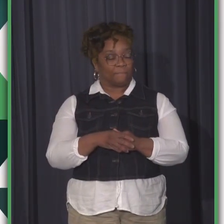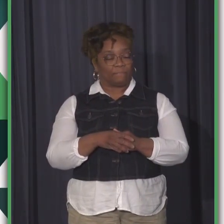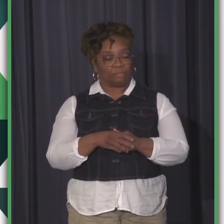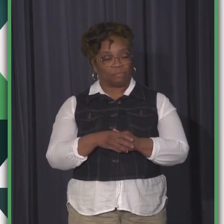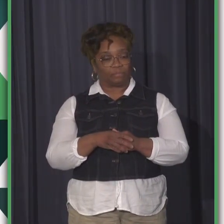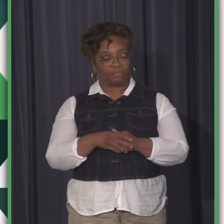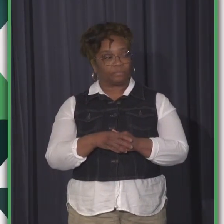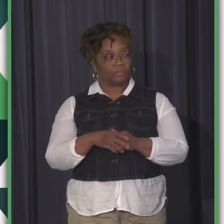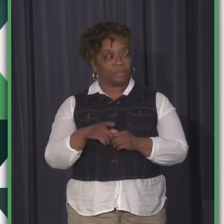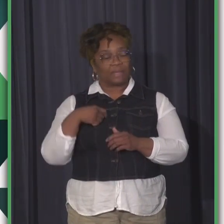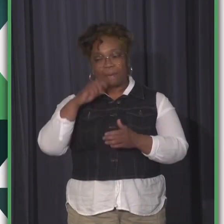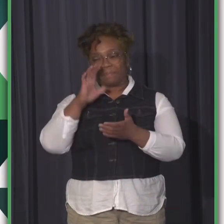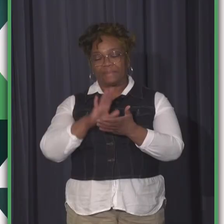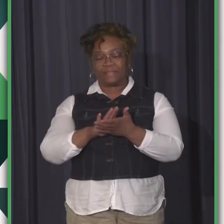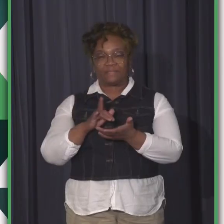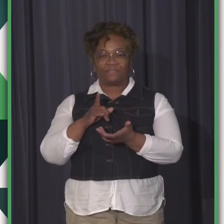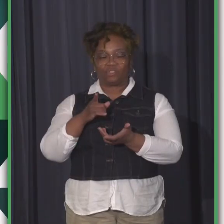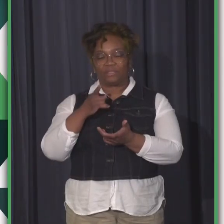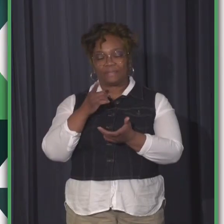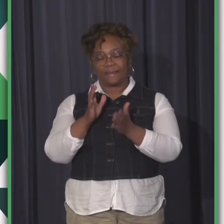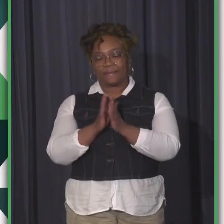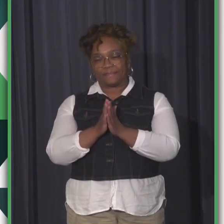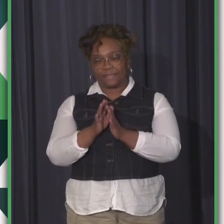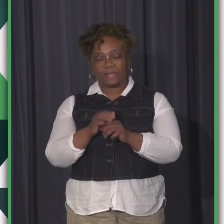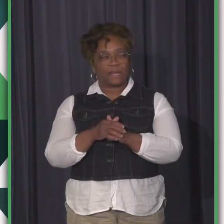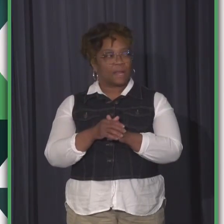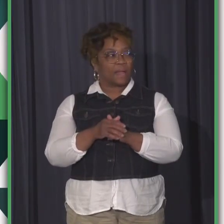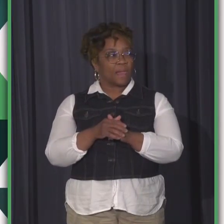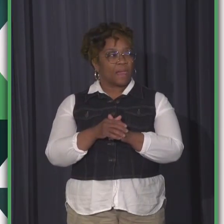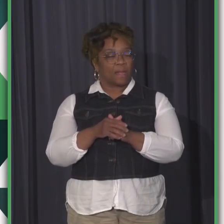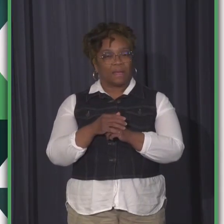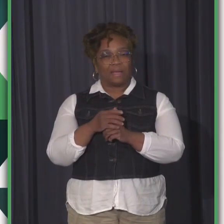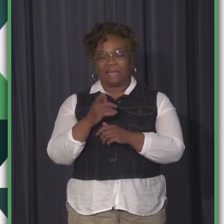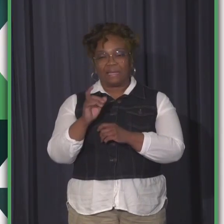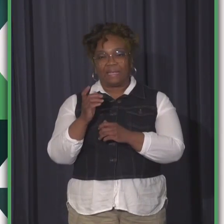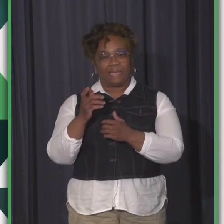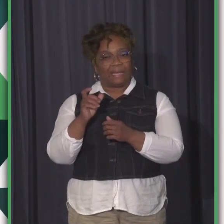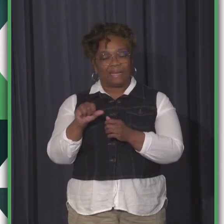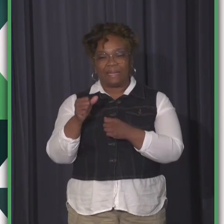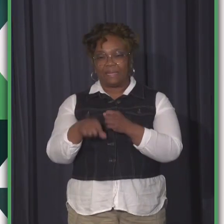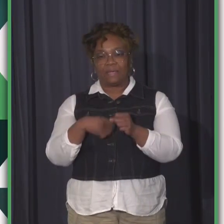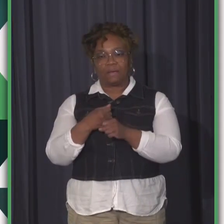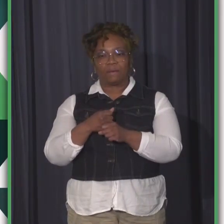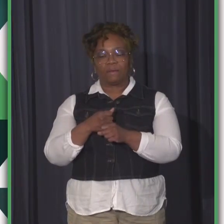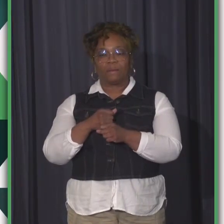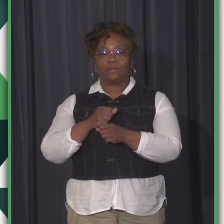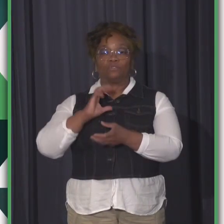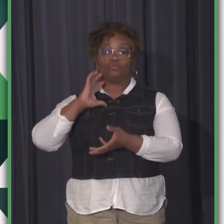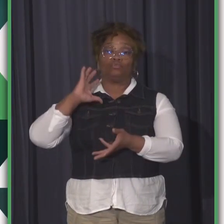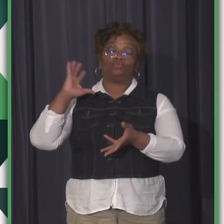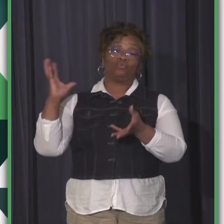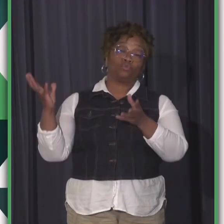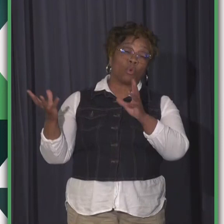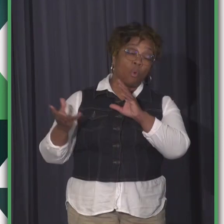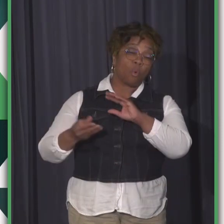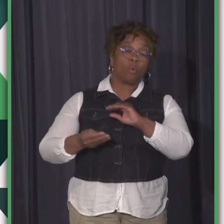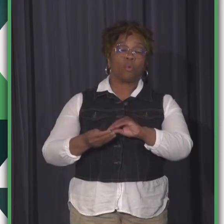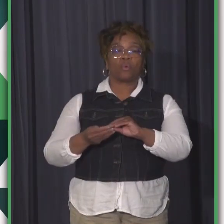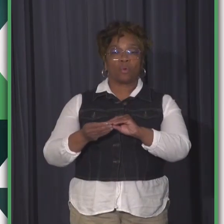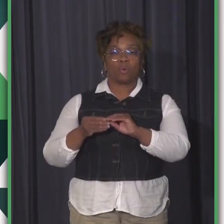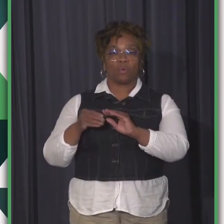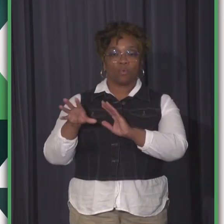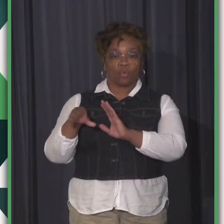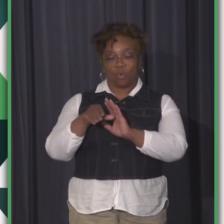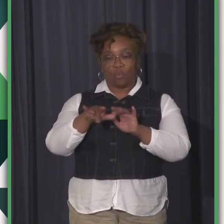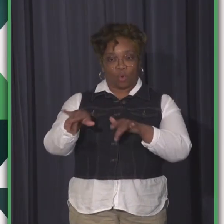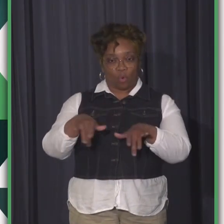Martin, I believe what she's asking is, in a given year, how many total events are captured? You've reported out